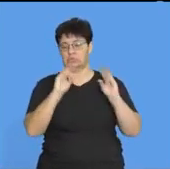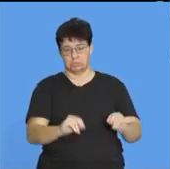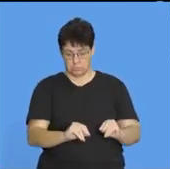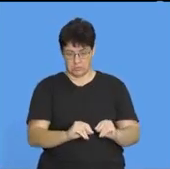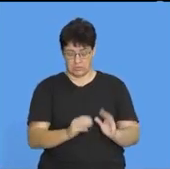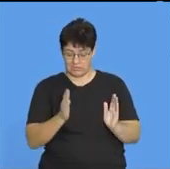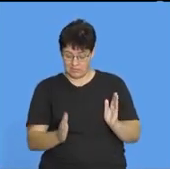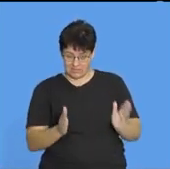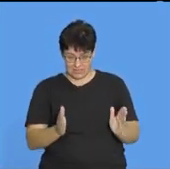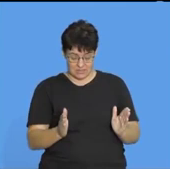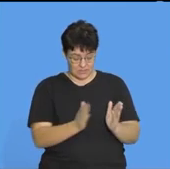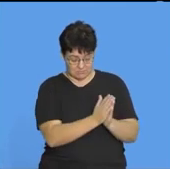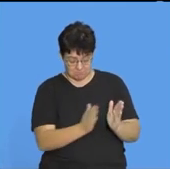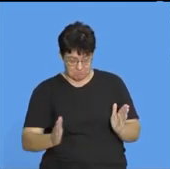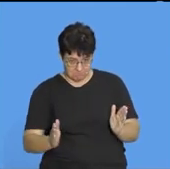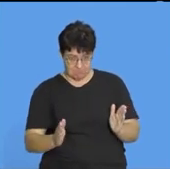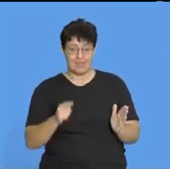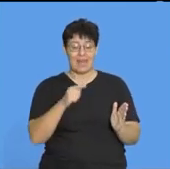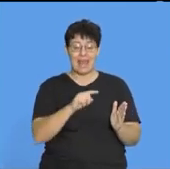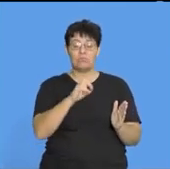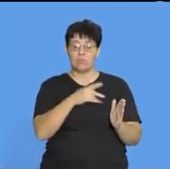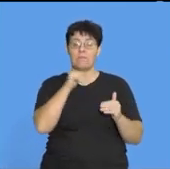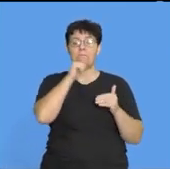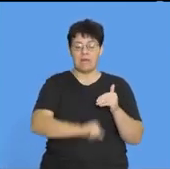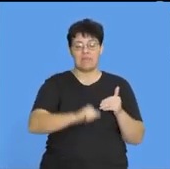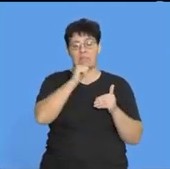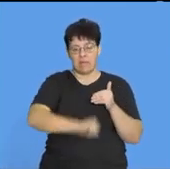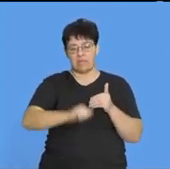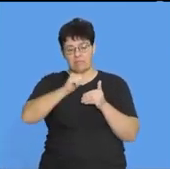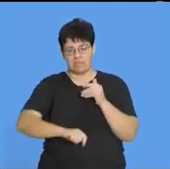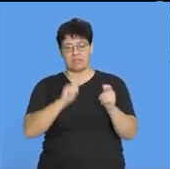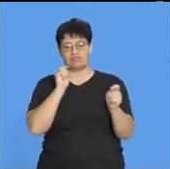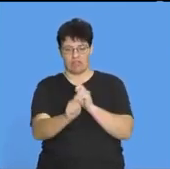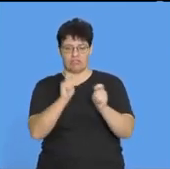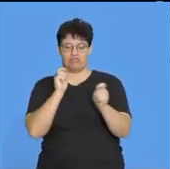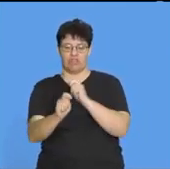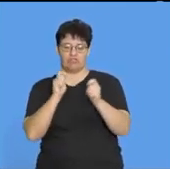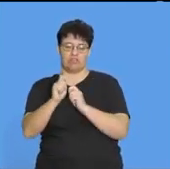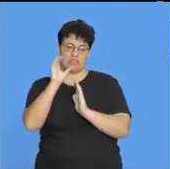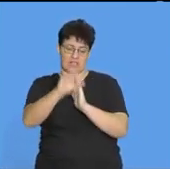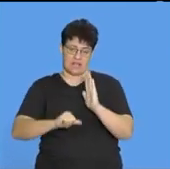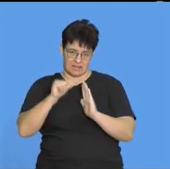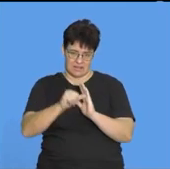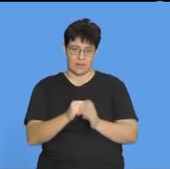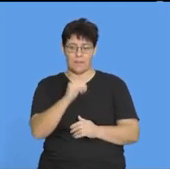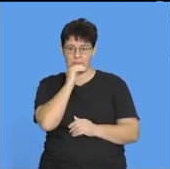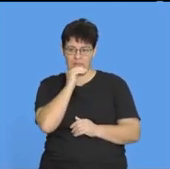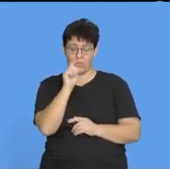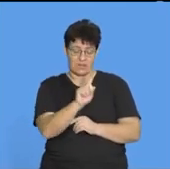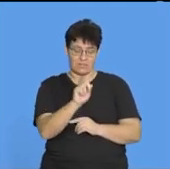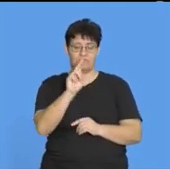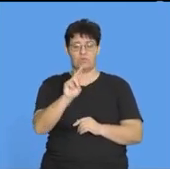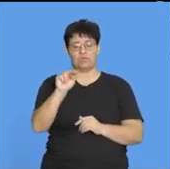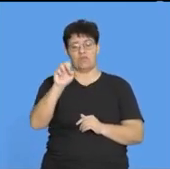endometrium undergoes a monthly cyclic change, and this is known as the uterine cycle.